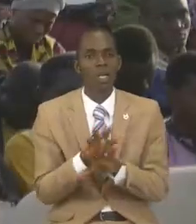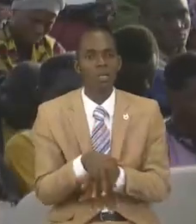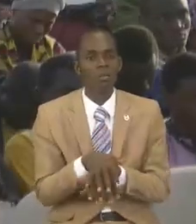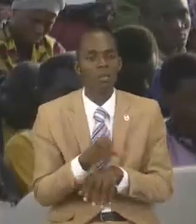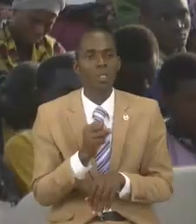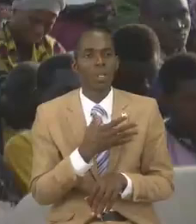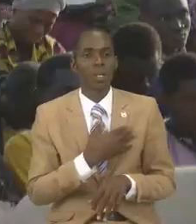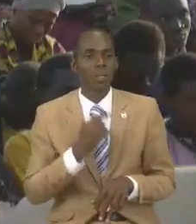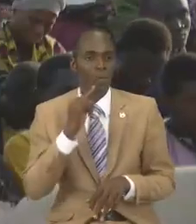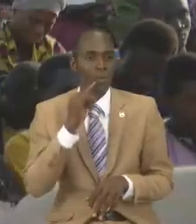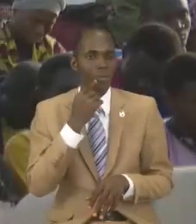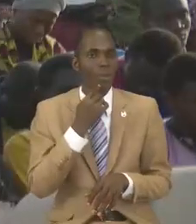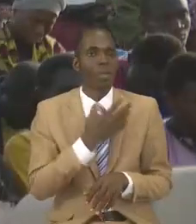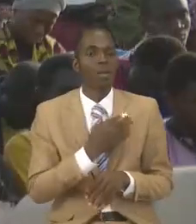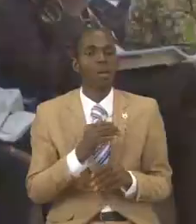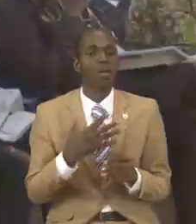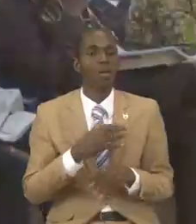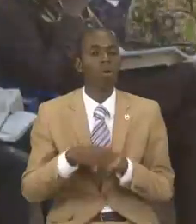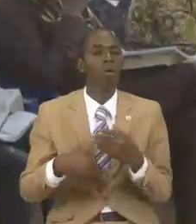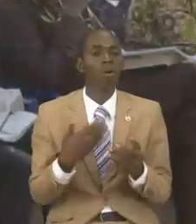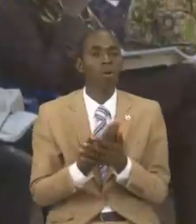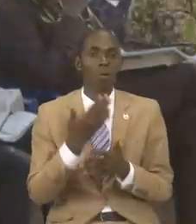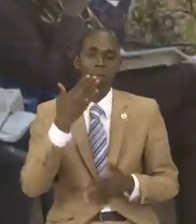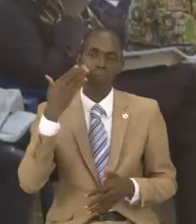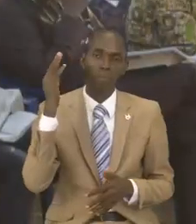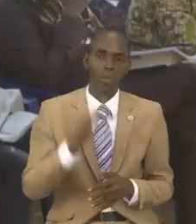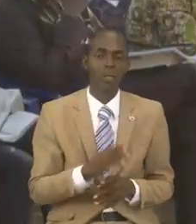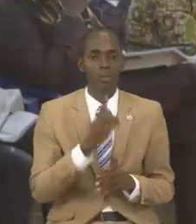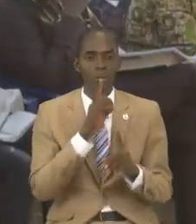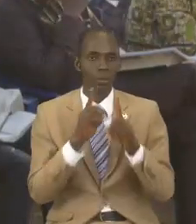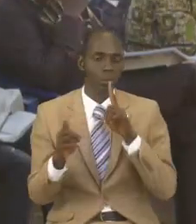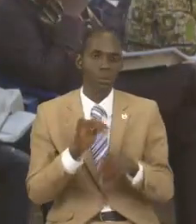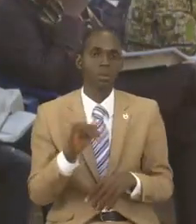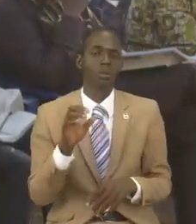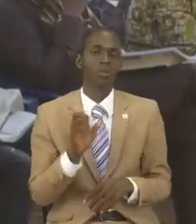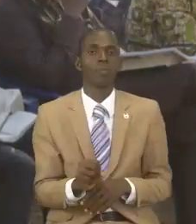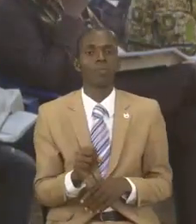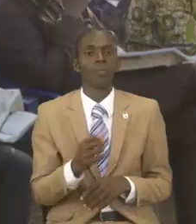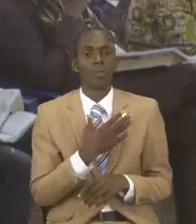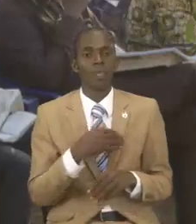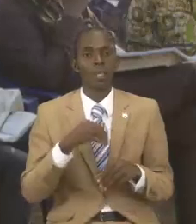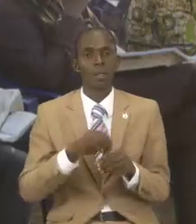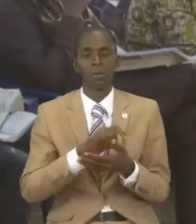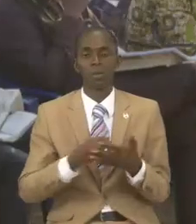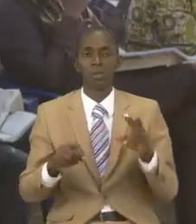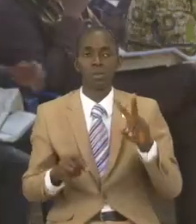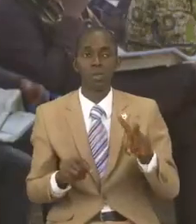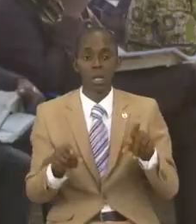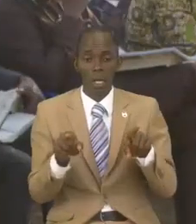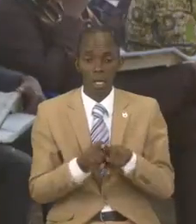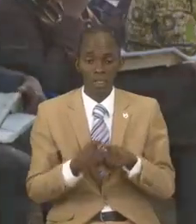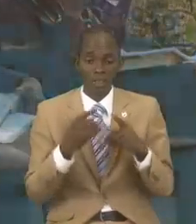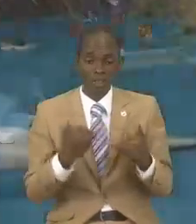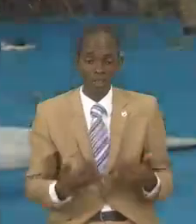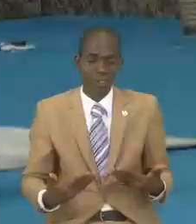envies with all evil speakings. Then in verse 2, as newborn